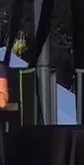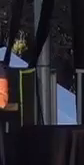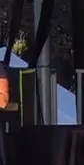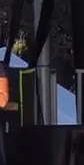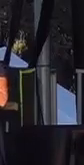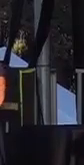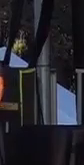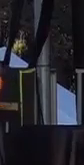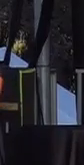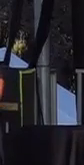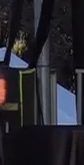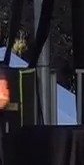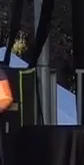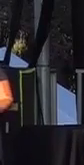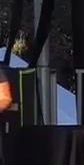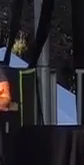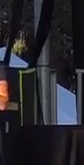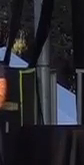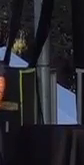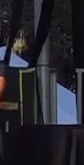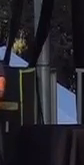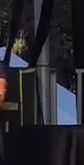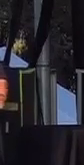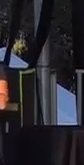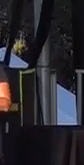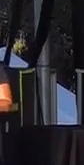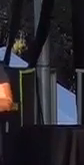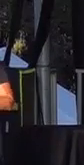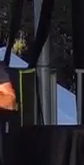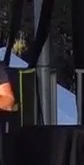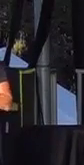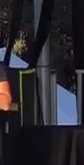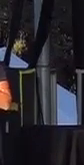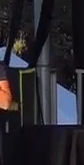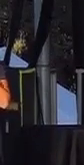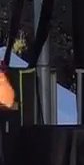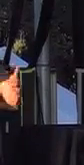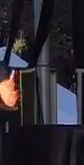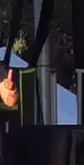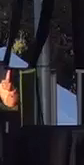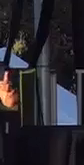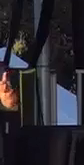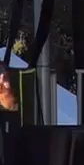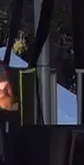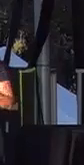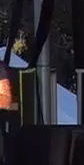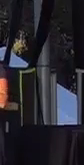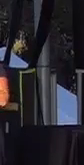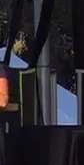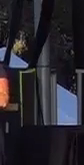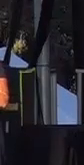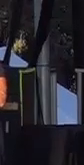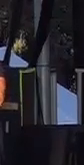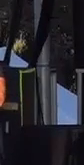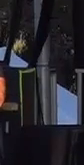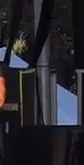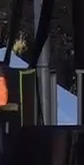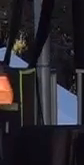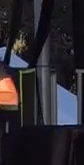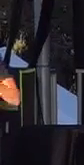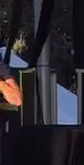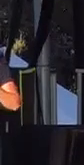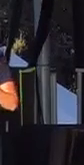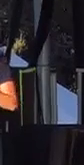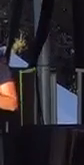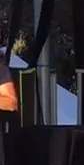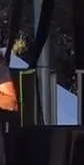let's expand these gains for those who haven't yet shared in them. And let's ensure a new generation of Americans can write its